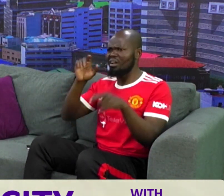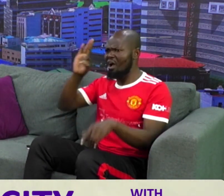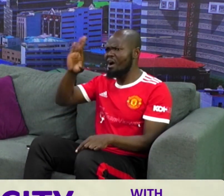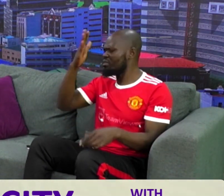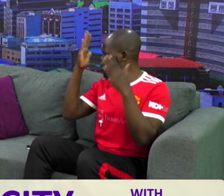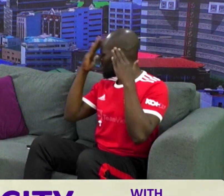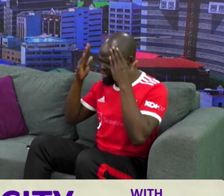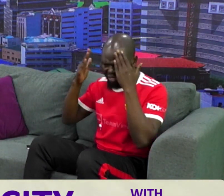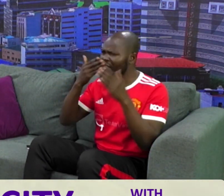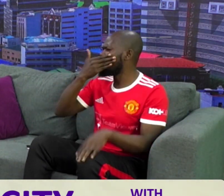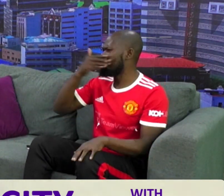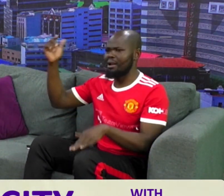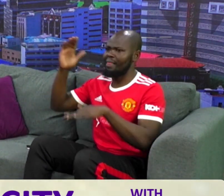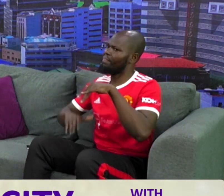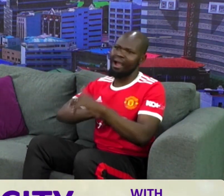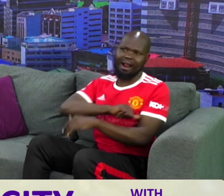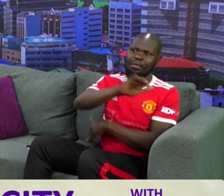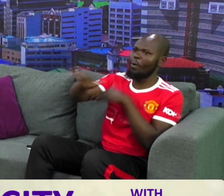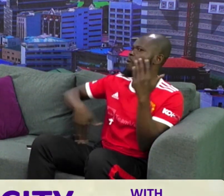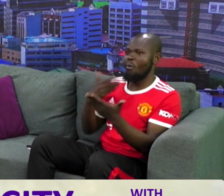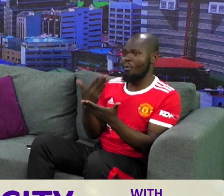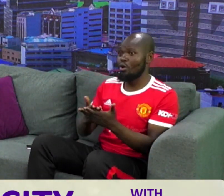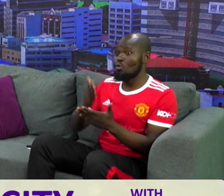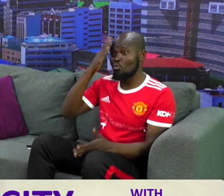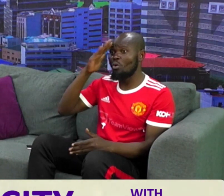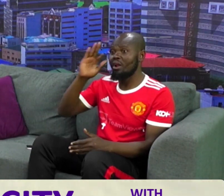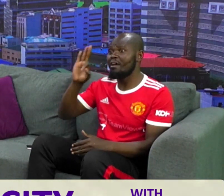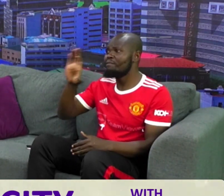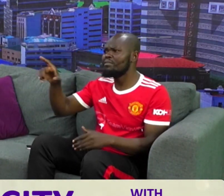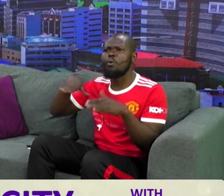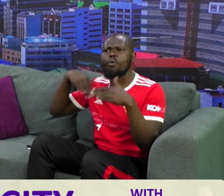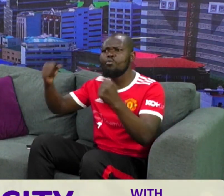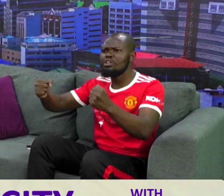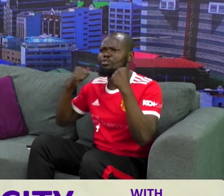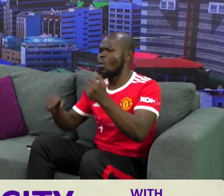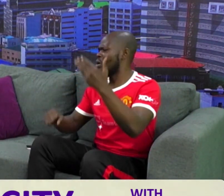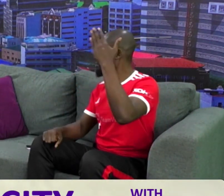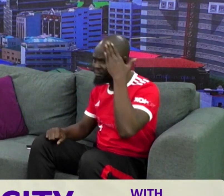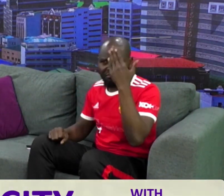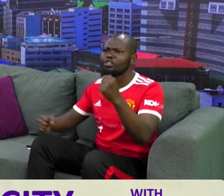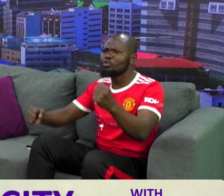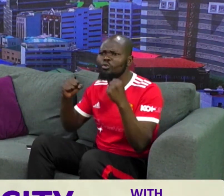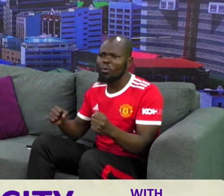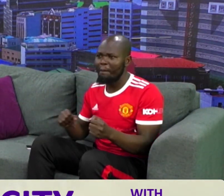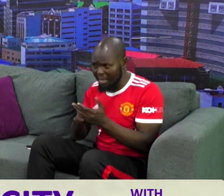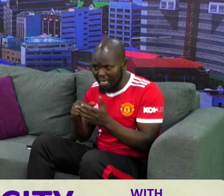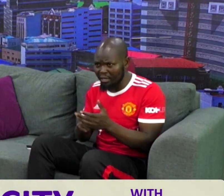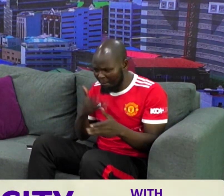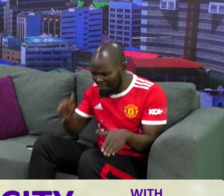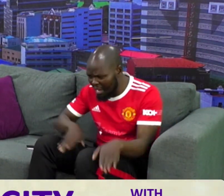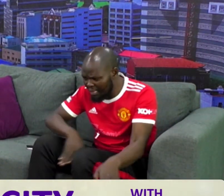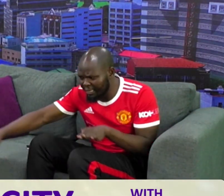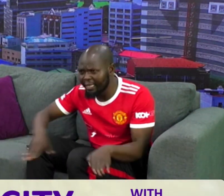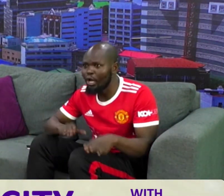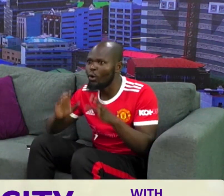Moranga FC really used their tactics and really thrashed Tusker. The header